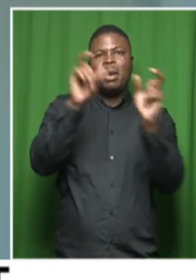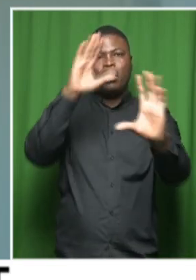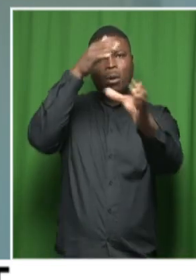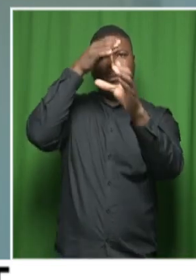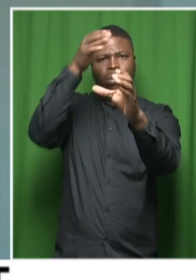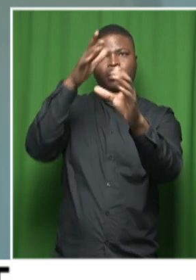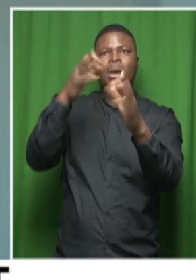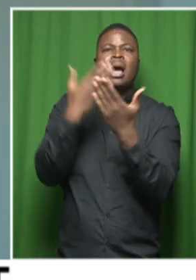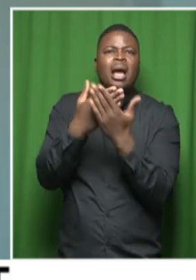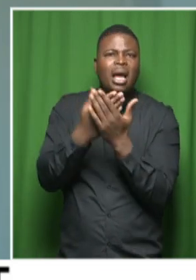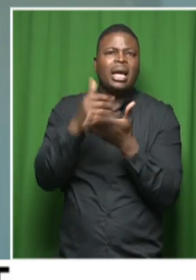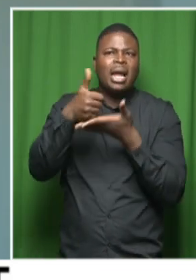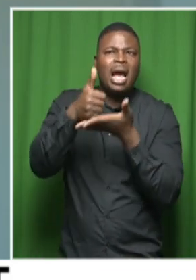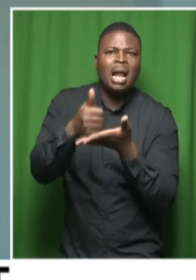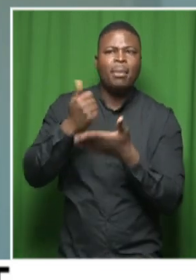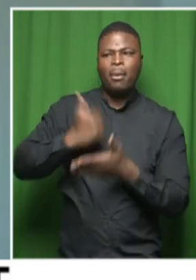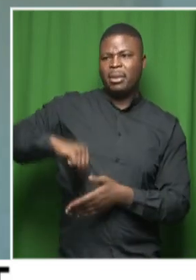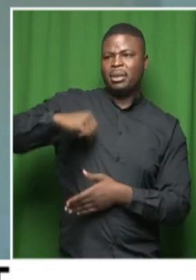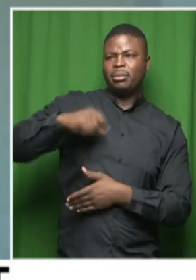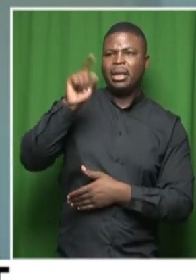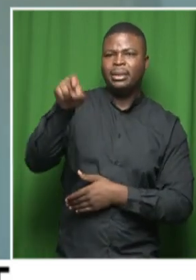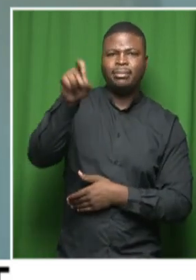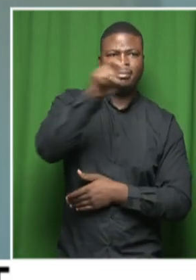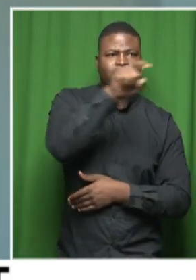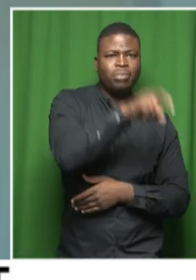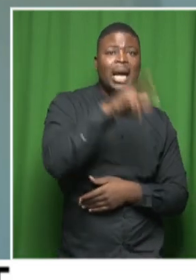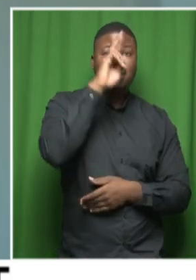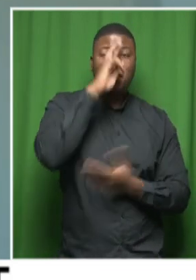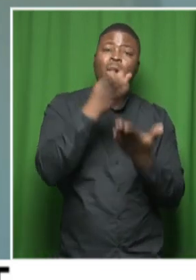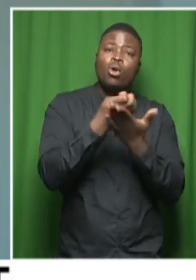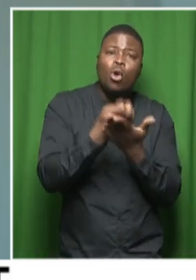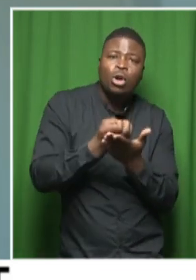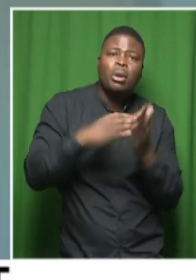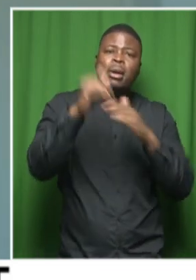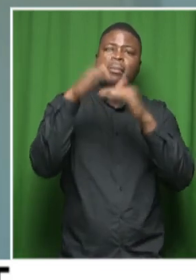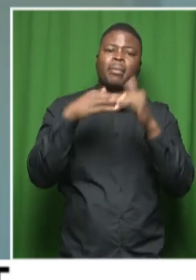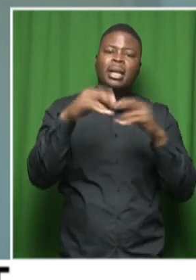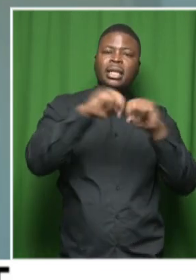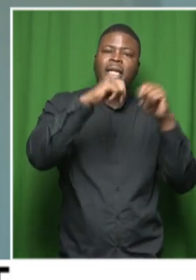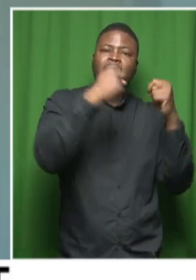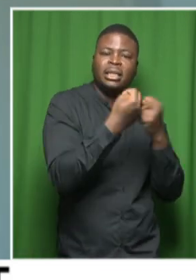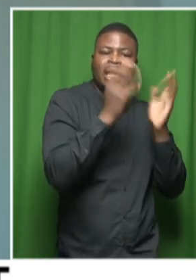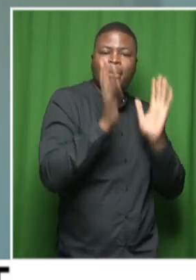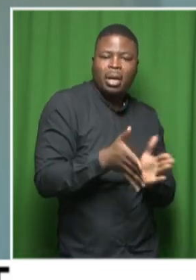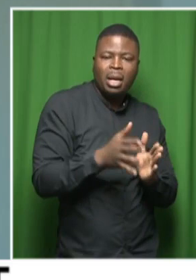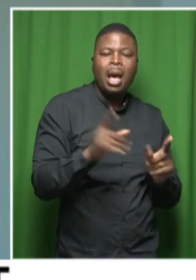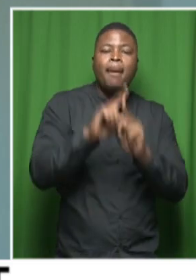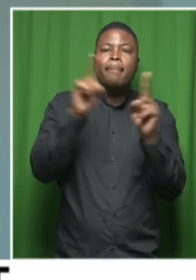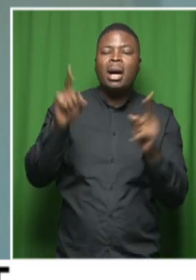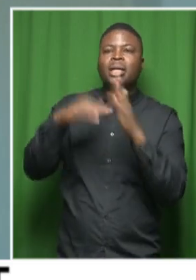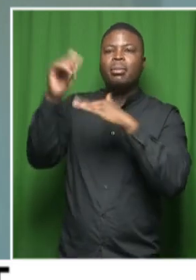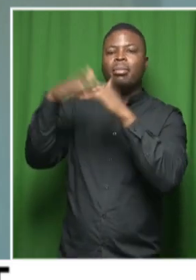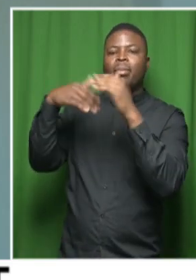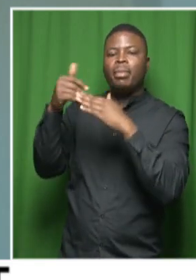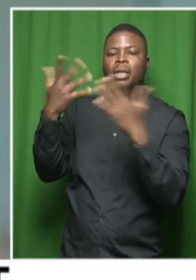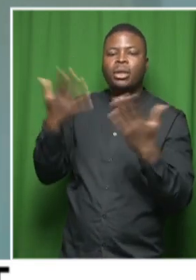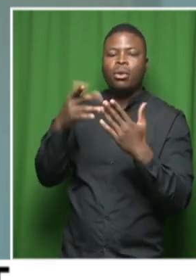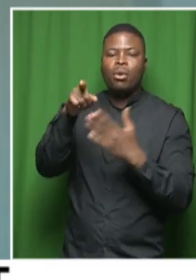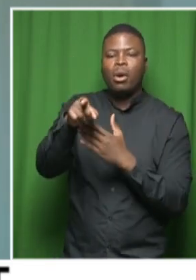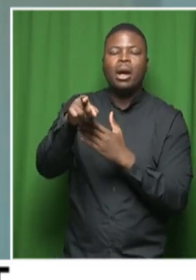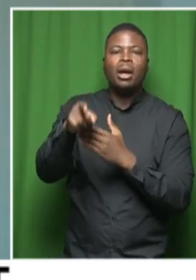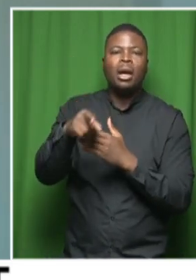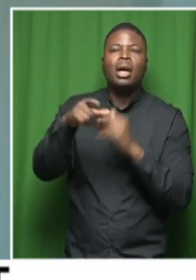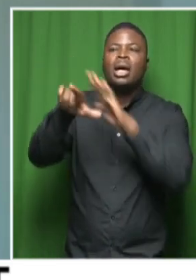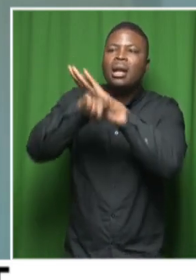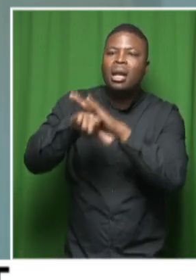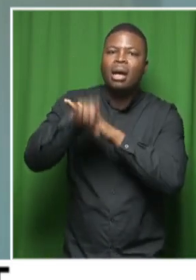municipalities to build, because economies are built from local. They're not built at national level, which is Pretoria. They're built in your local municipality, in my local